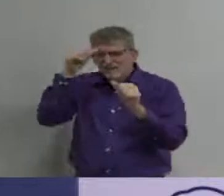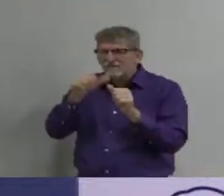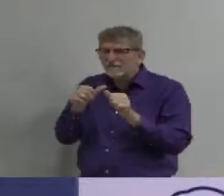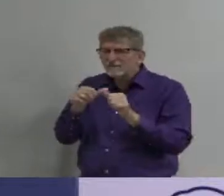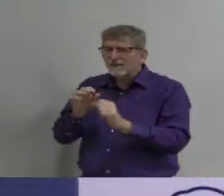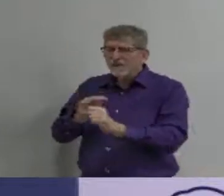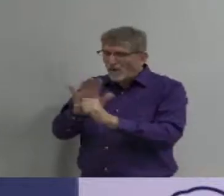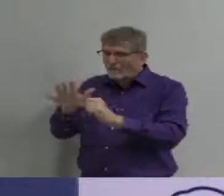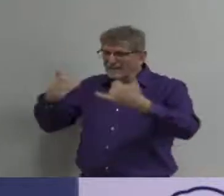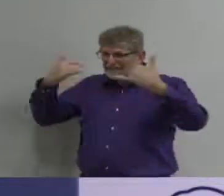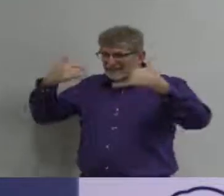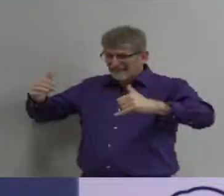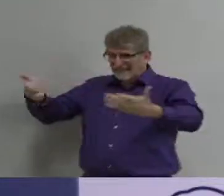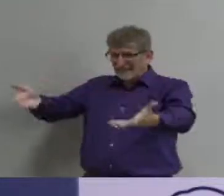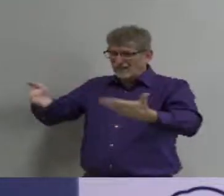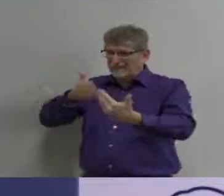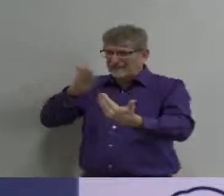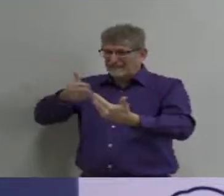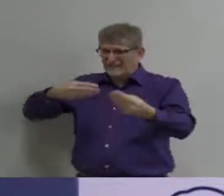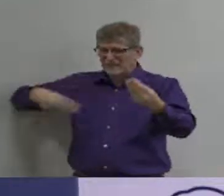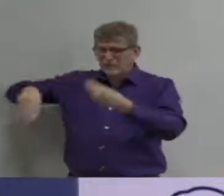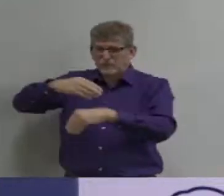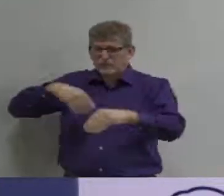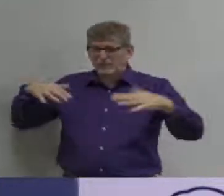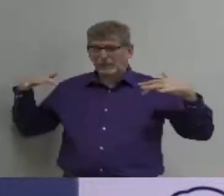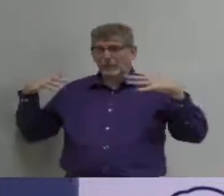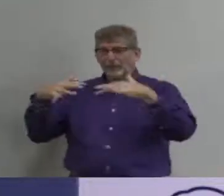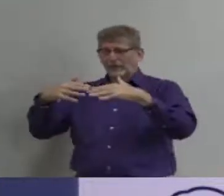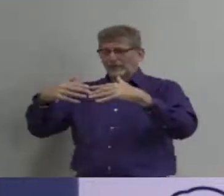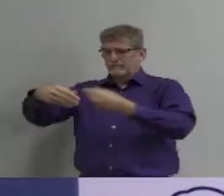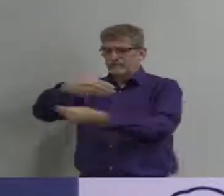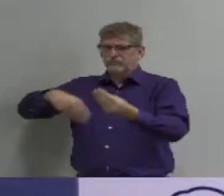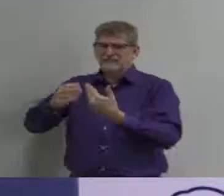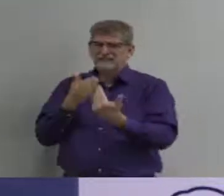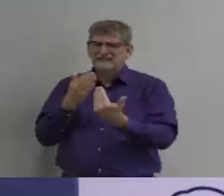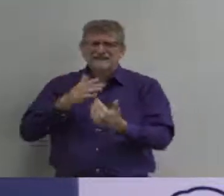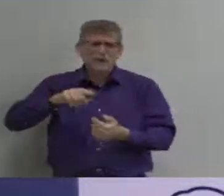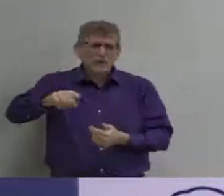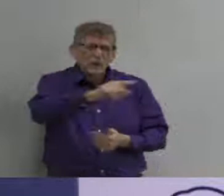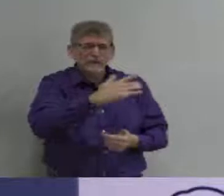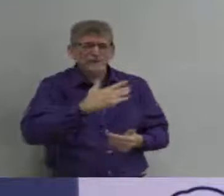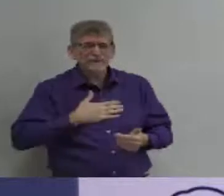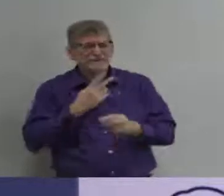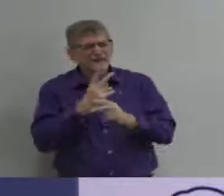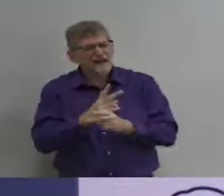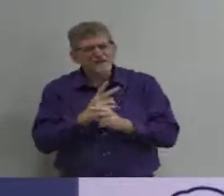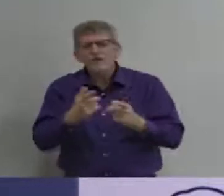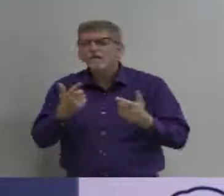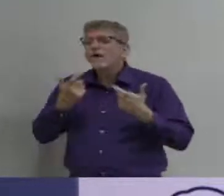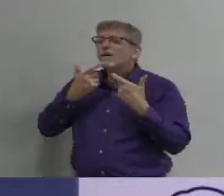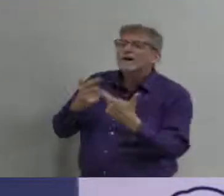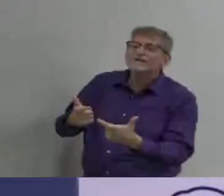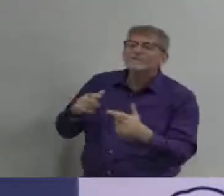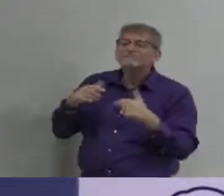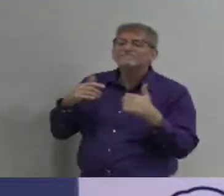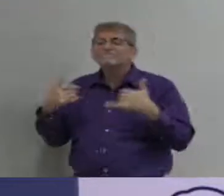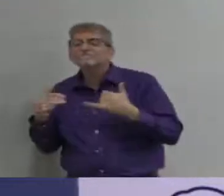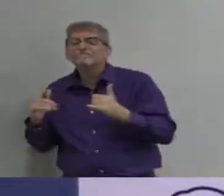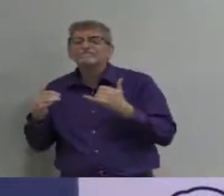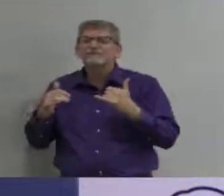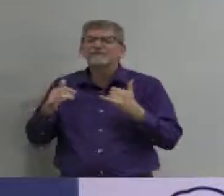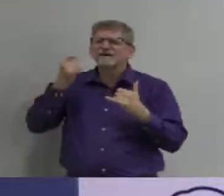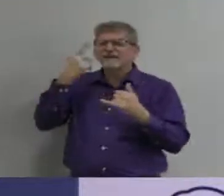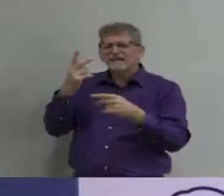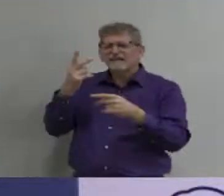spaces. Please keep watch parties small. If you are gathering with people from outside of your household, we recommend social